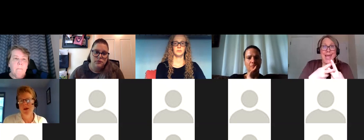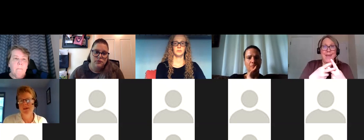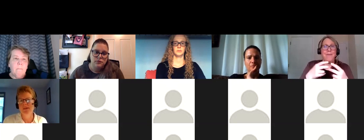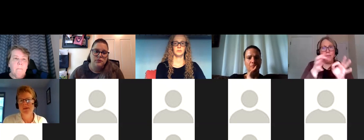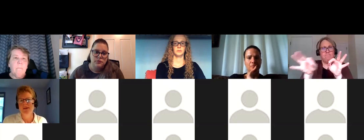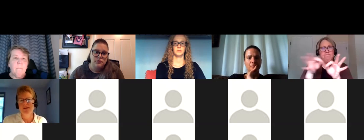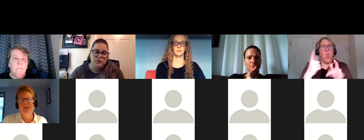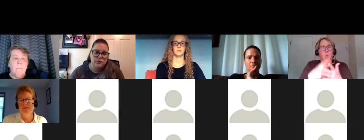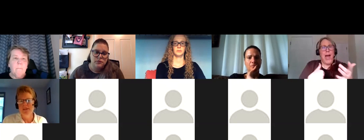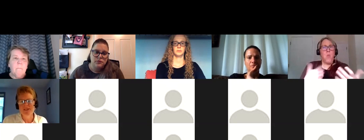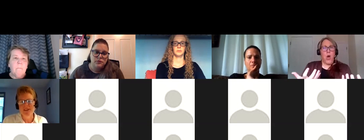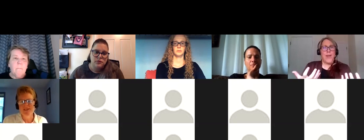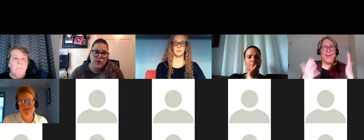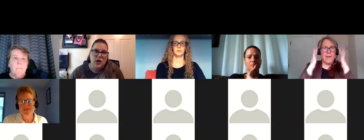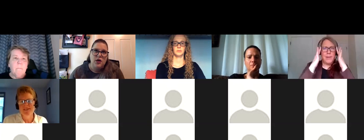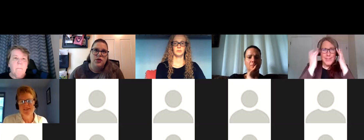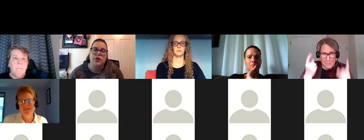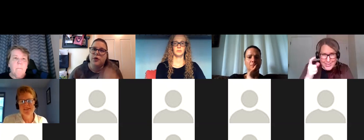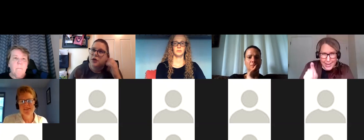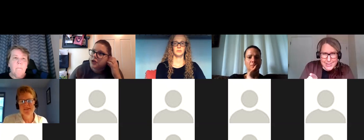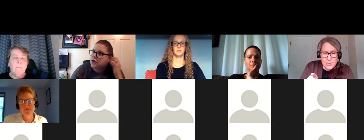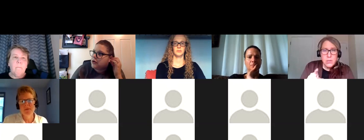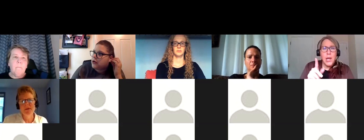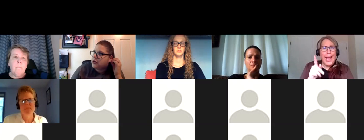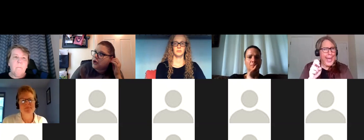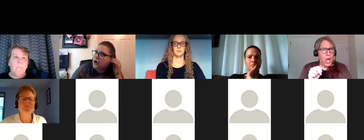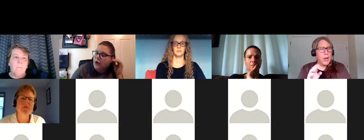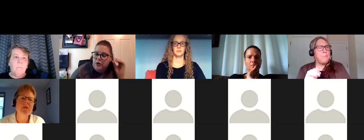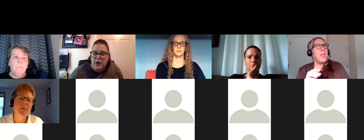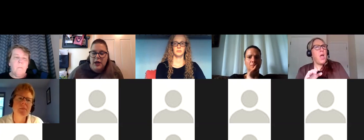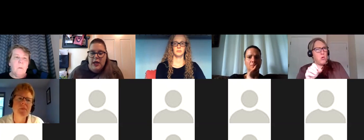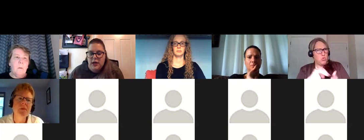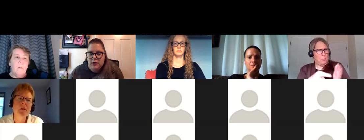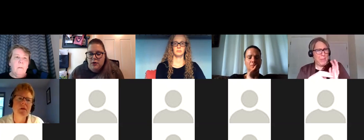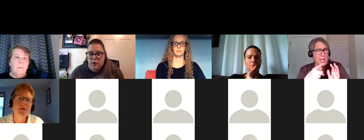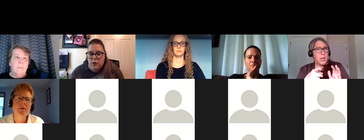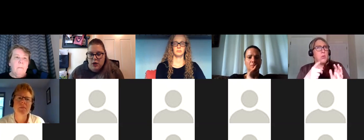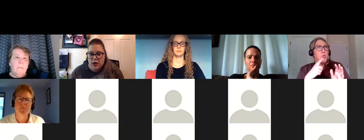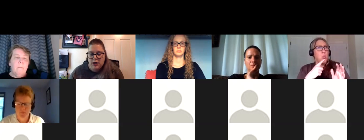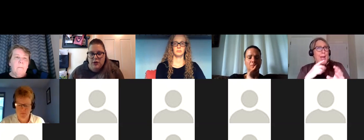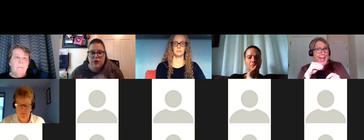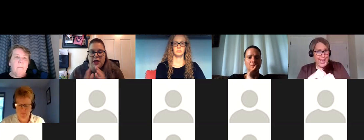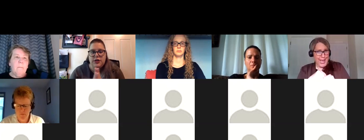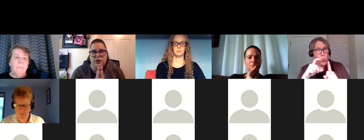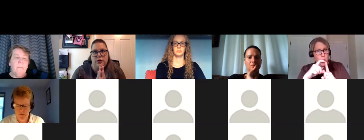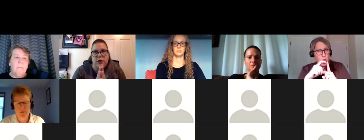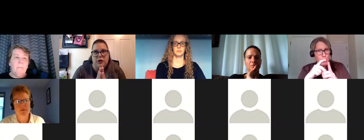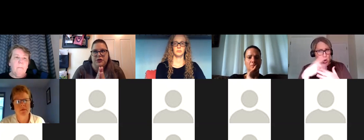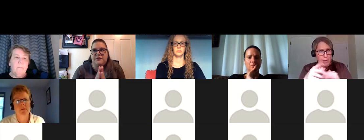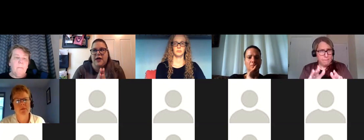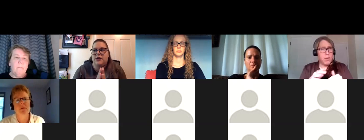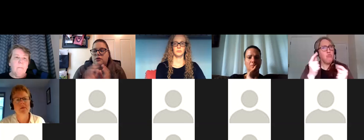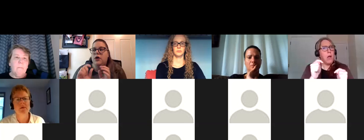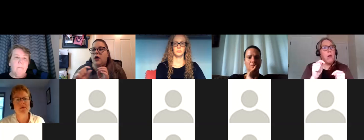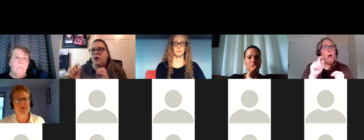I wanted. Does that make sense? So you were, so when you were in Word and you tried to do an